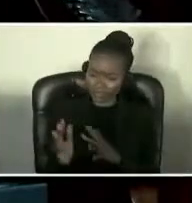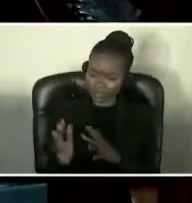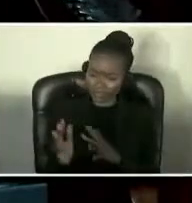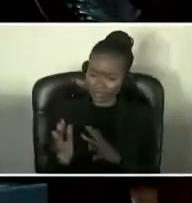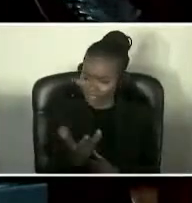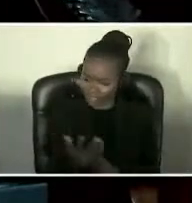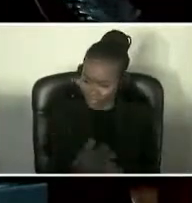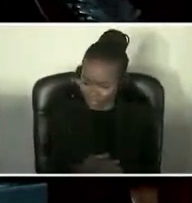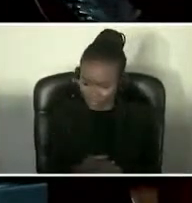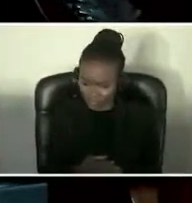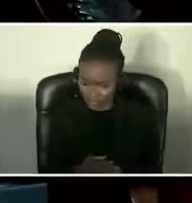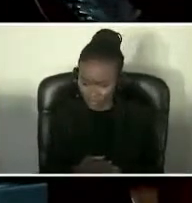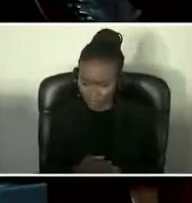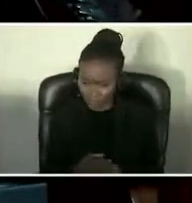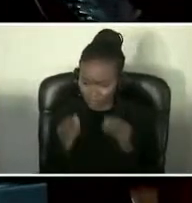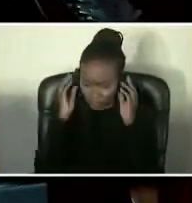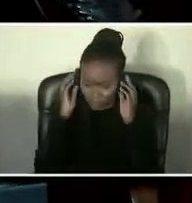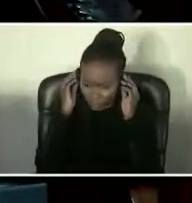general